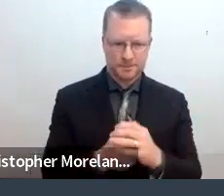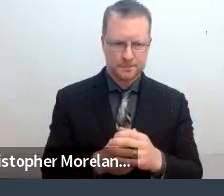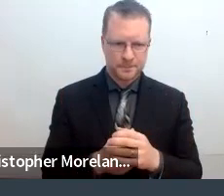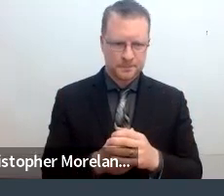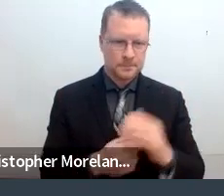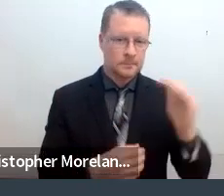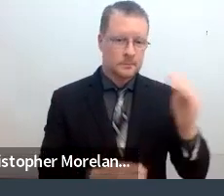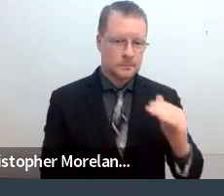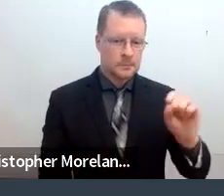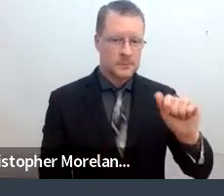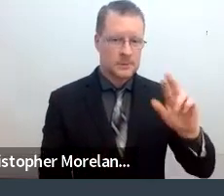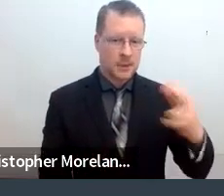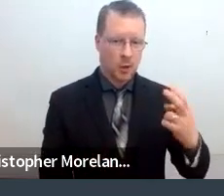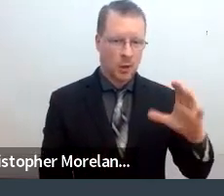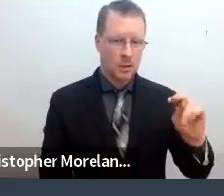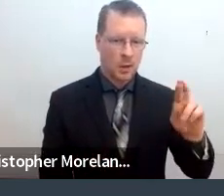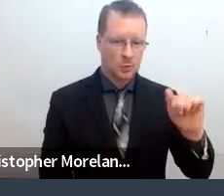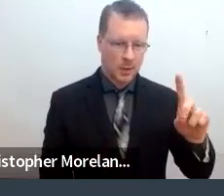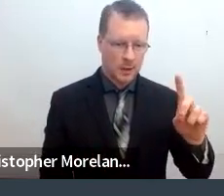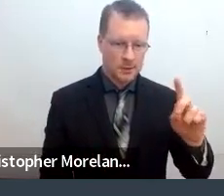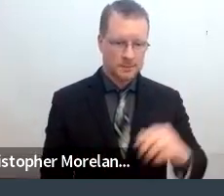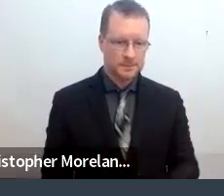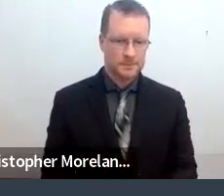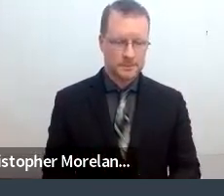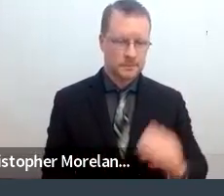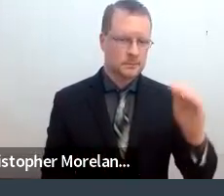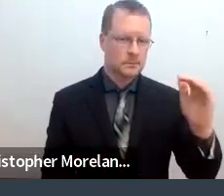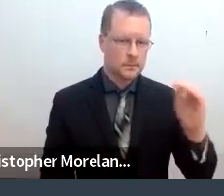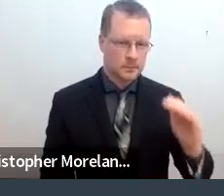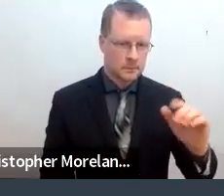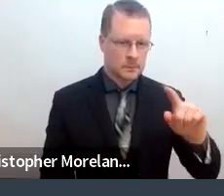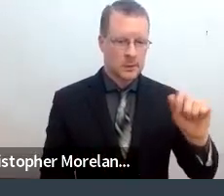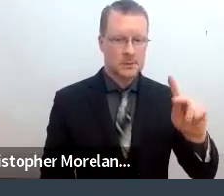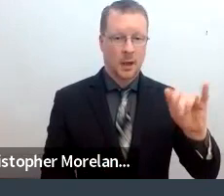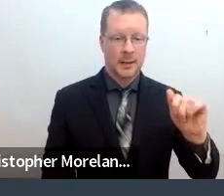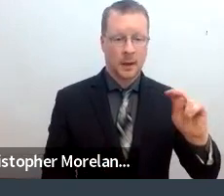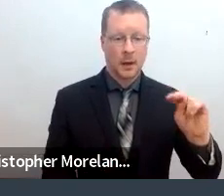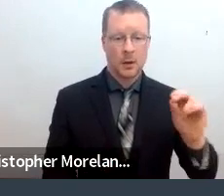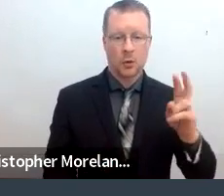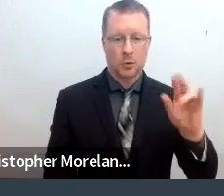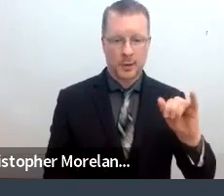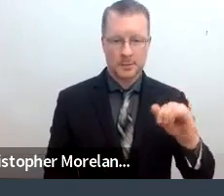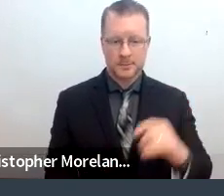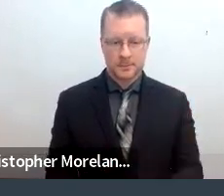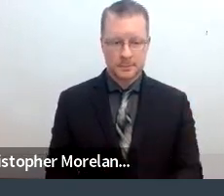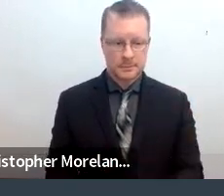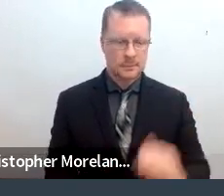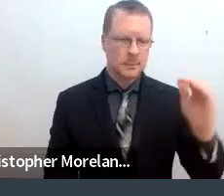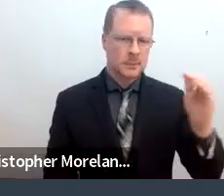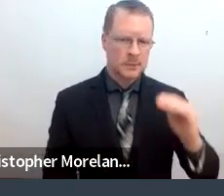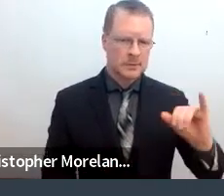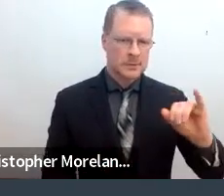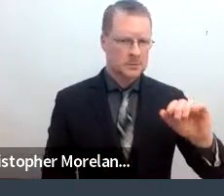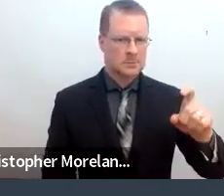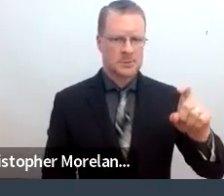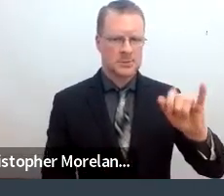by Michael Dell, who is the director. Additionally, Sarah Conrad, Zakia